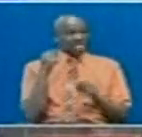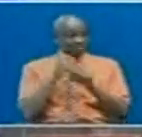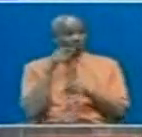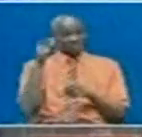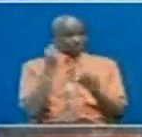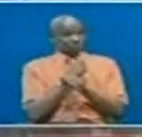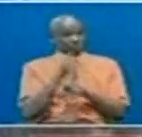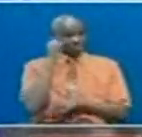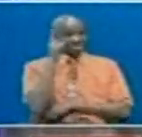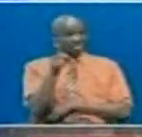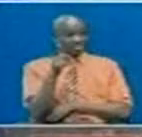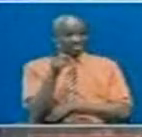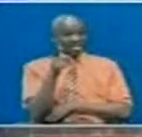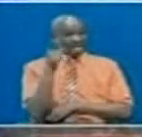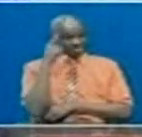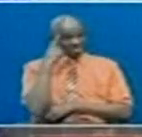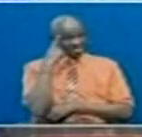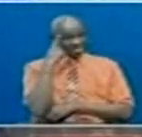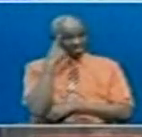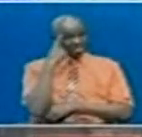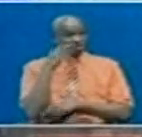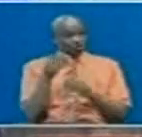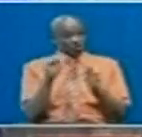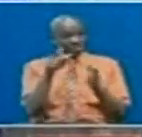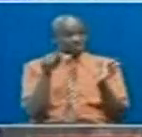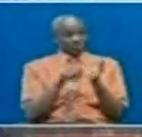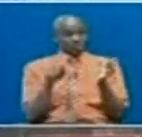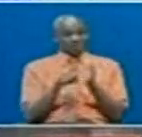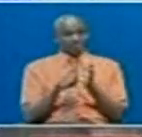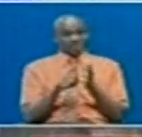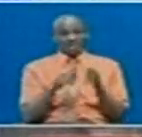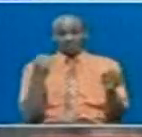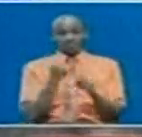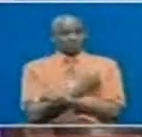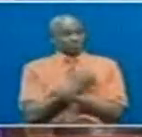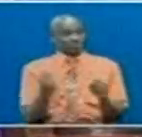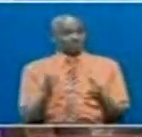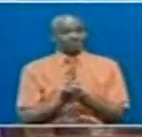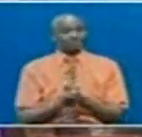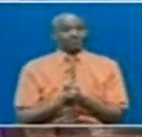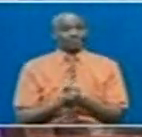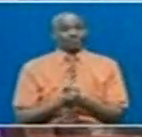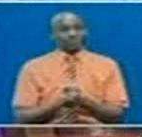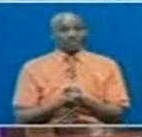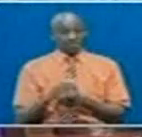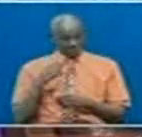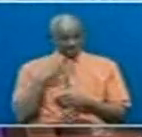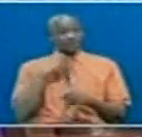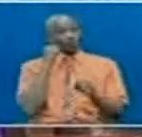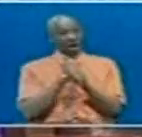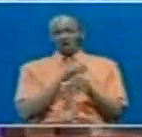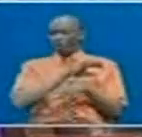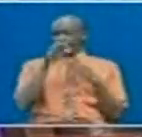it, then our prescription of the solution or the problem will be very difficult. But I've worked all over the Horn, Jeff.